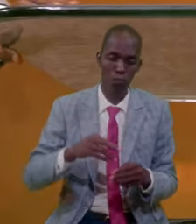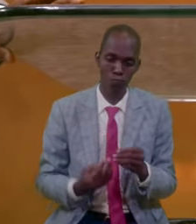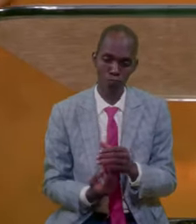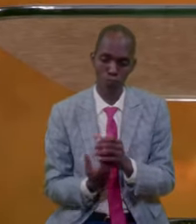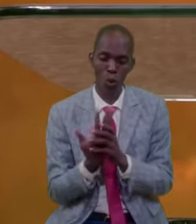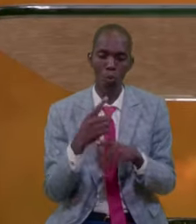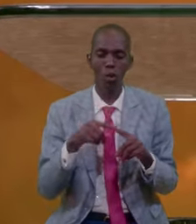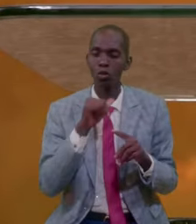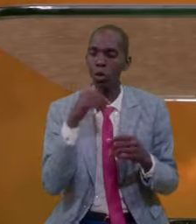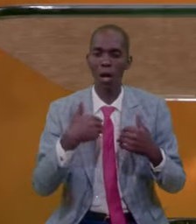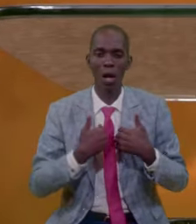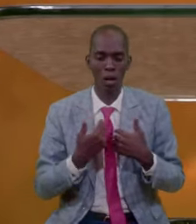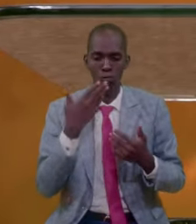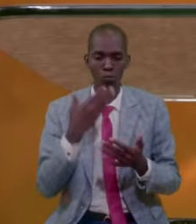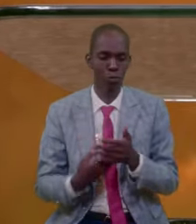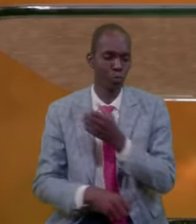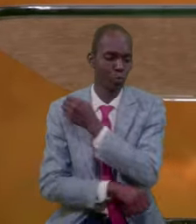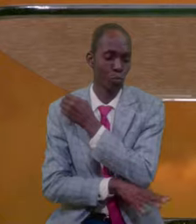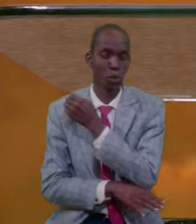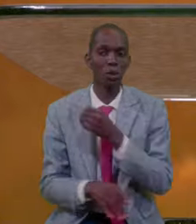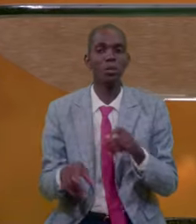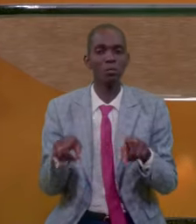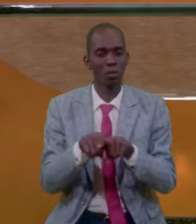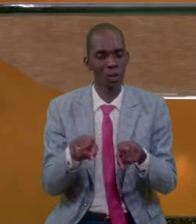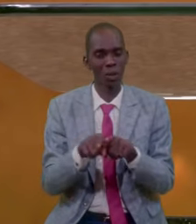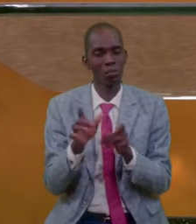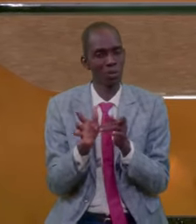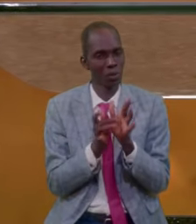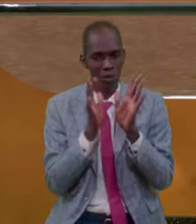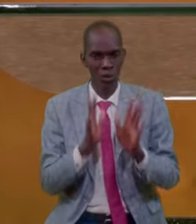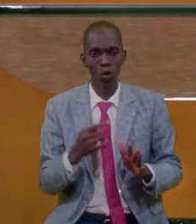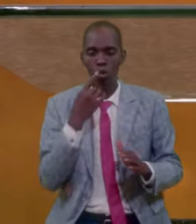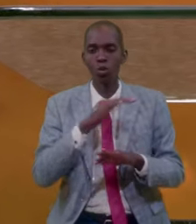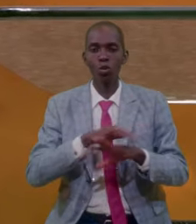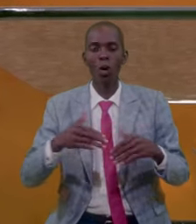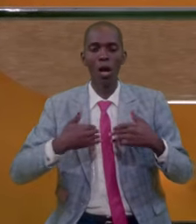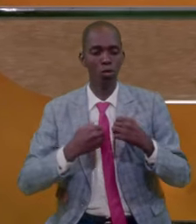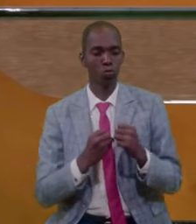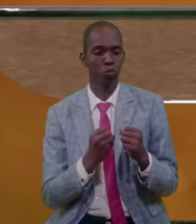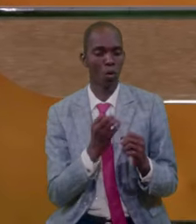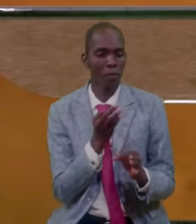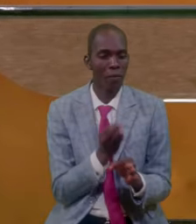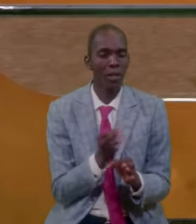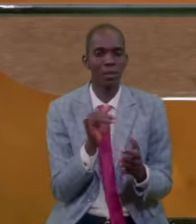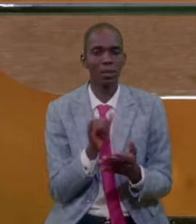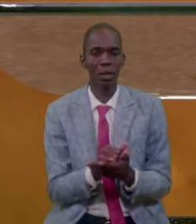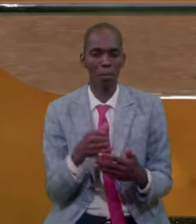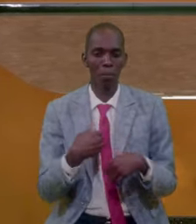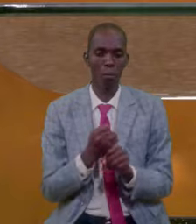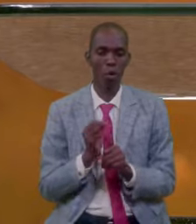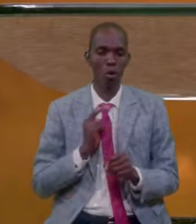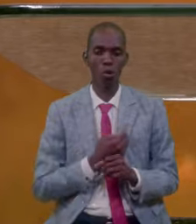do not have essential faith that plants us in the kingdom of God.